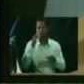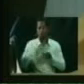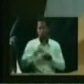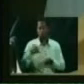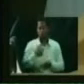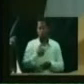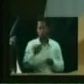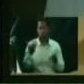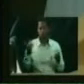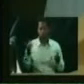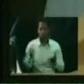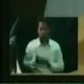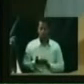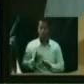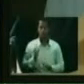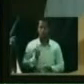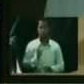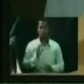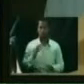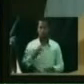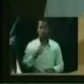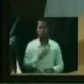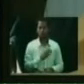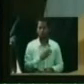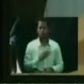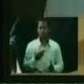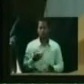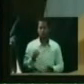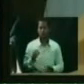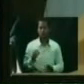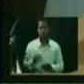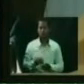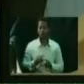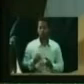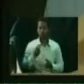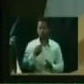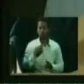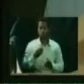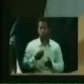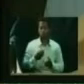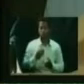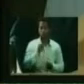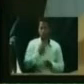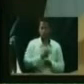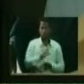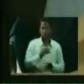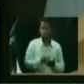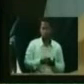went ahead and spent it, so it's spent anyway, so we're not going to do anything about it? And is it